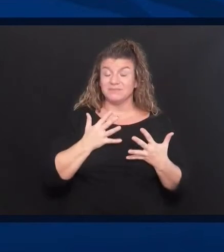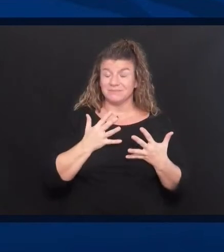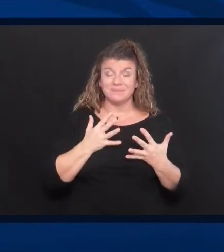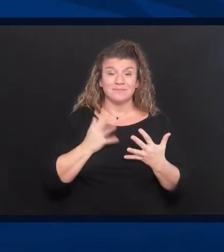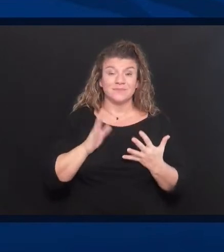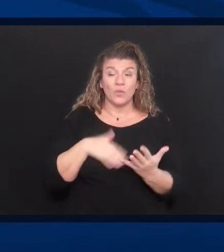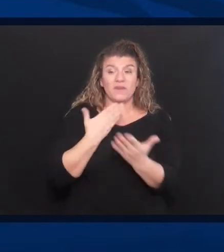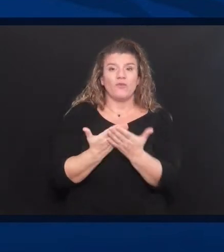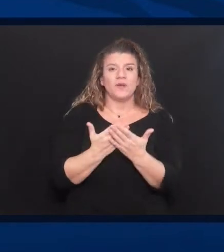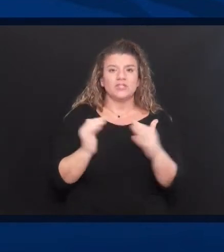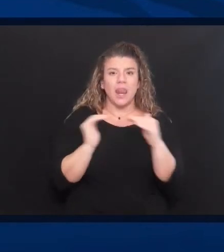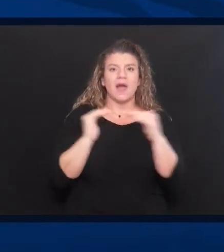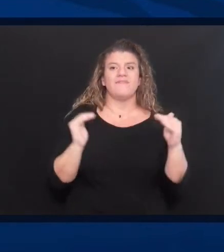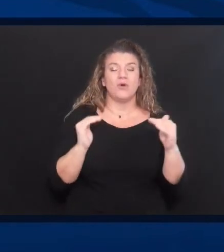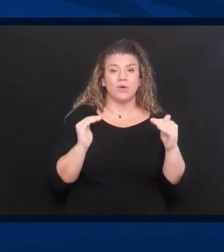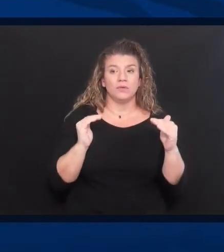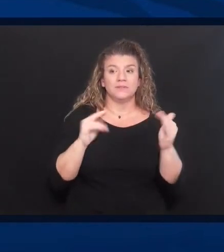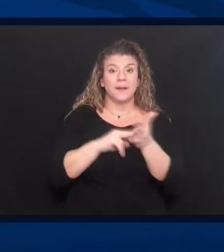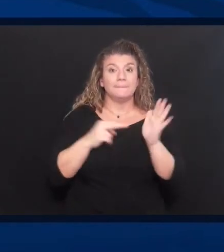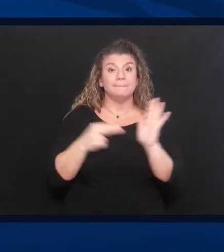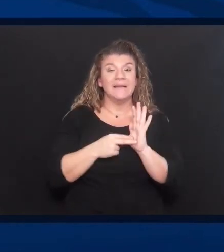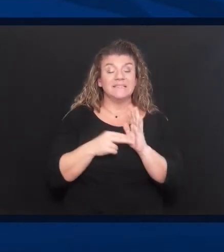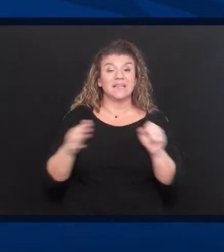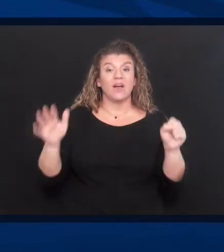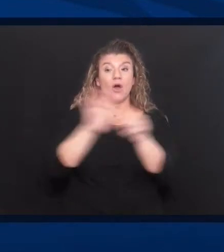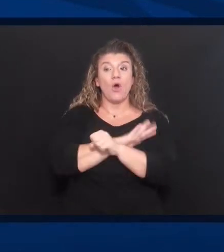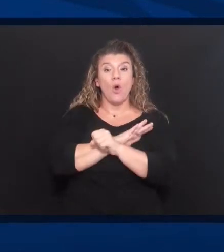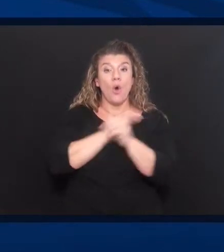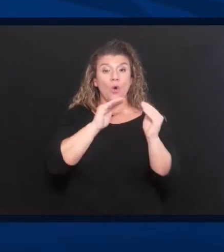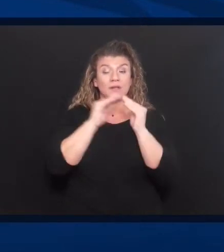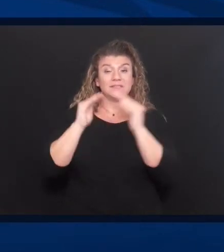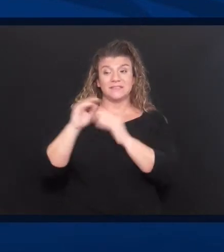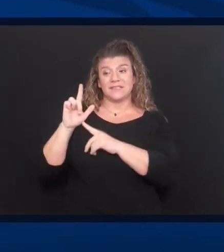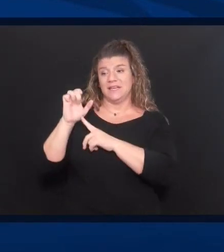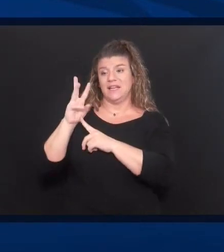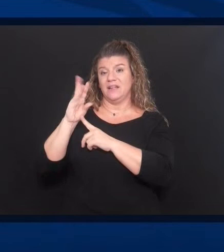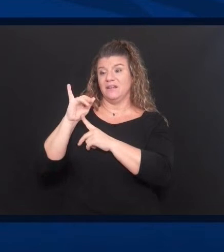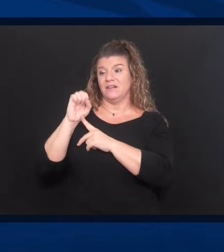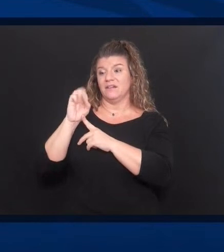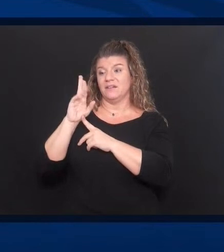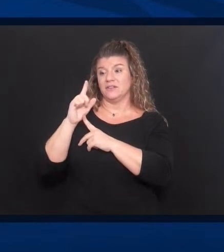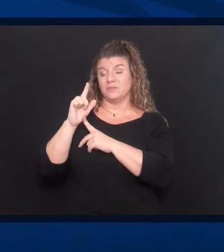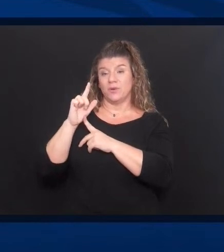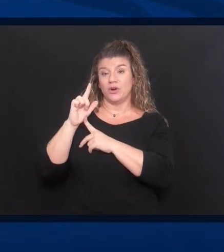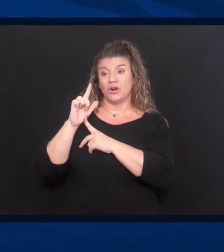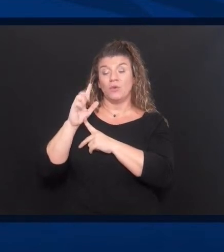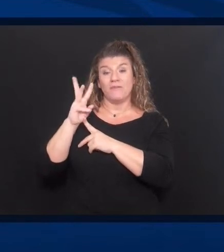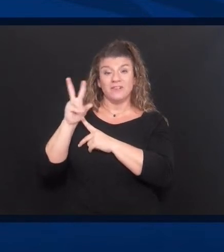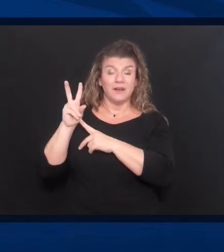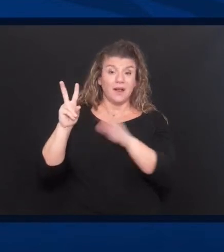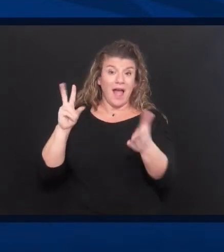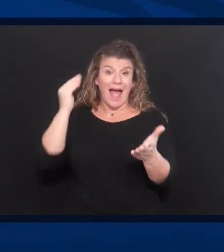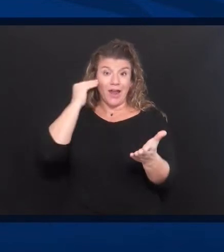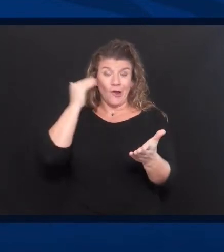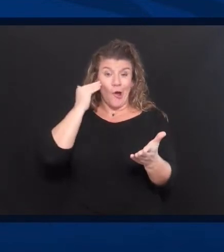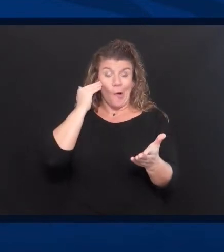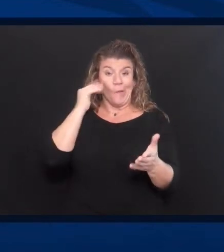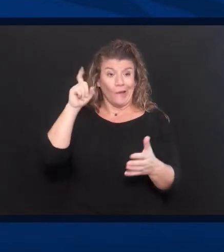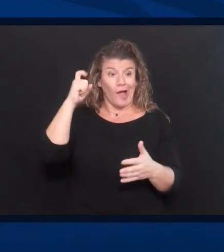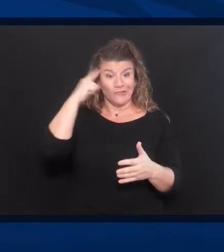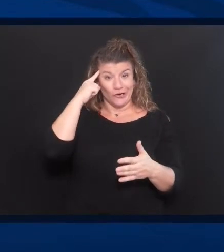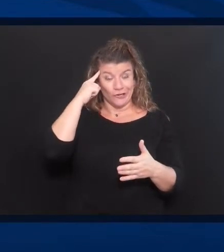level where the entire city of Lewisburg, West Virginia, which I know, of course, is close to the governor's heart, would be wiped